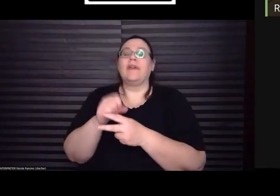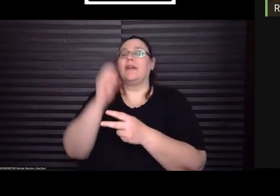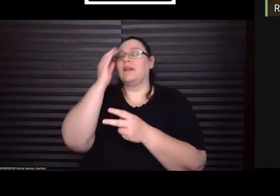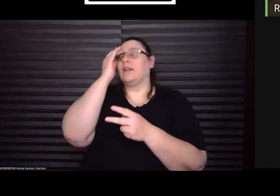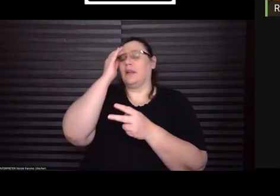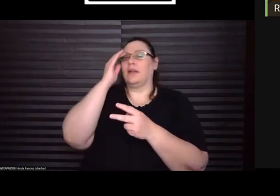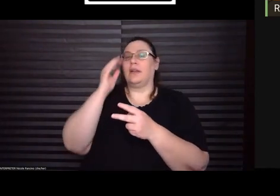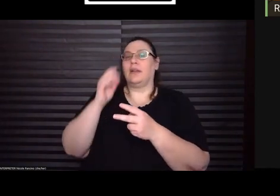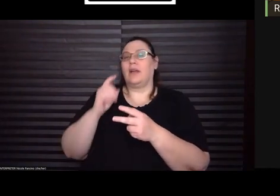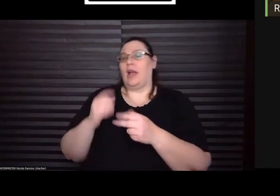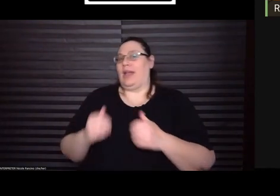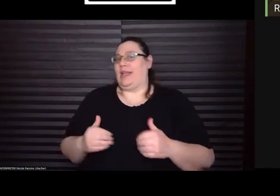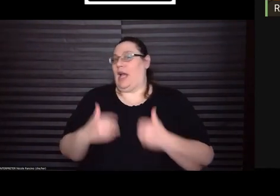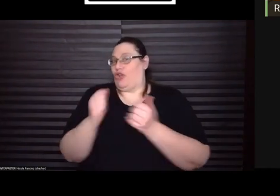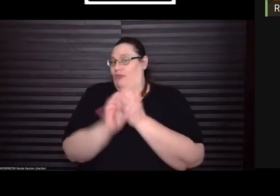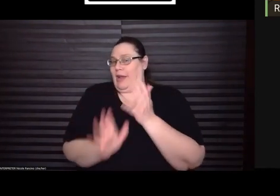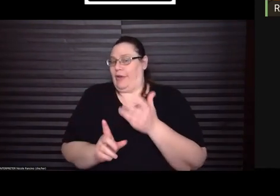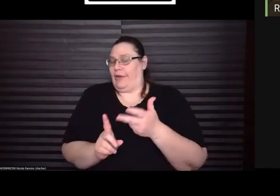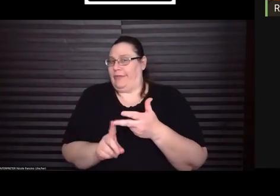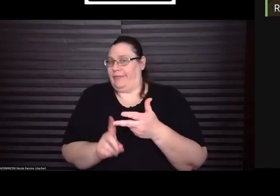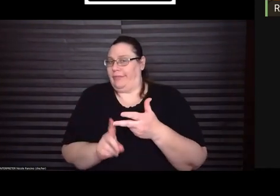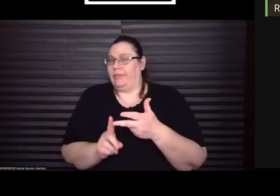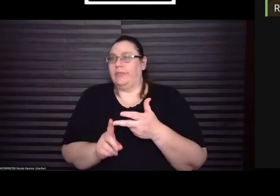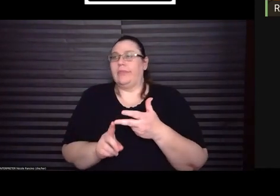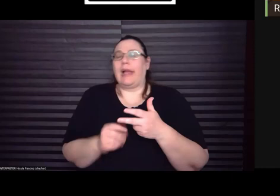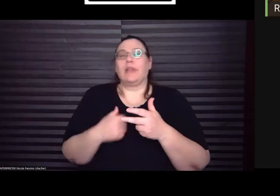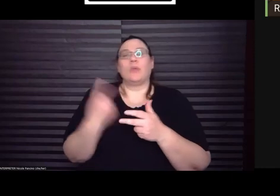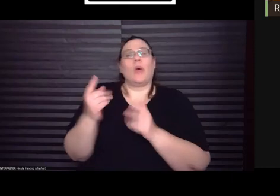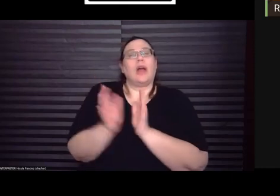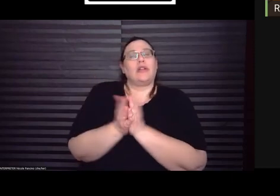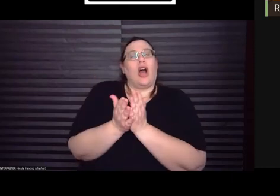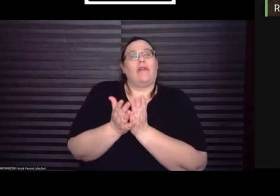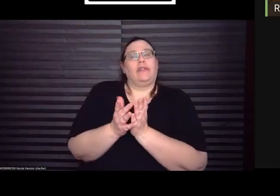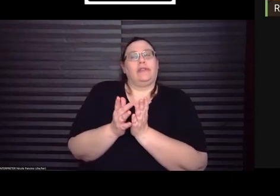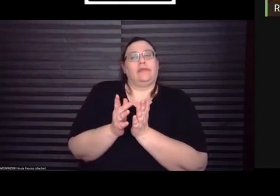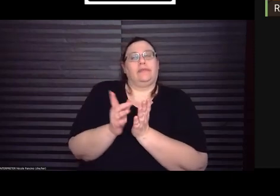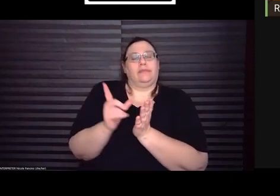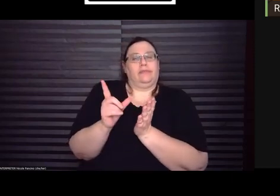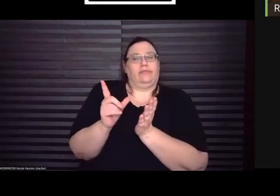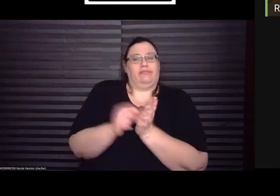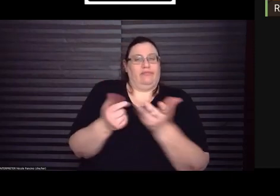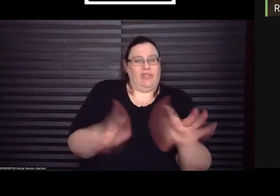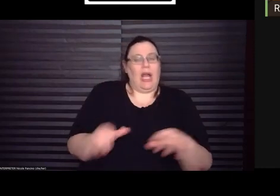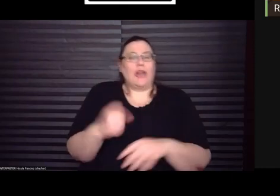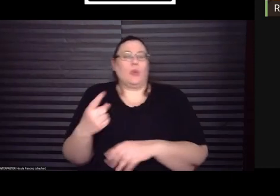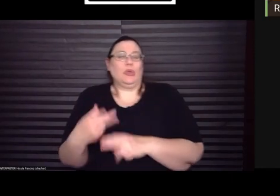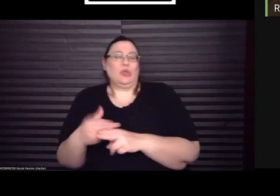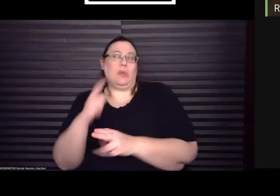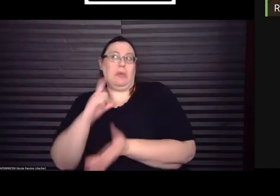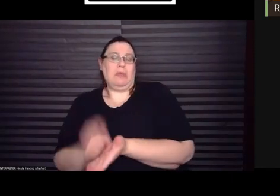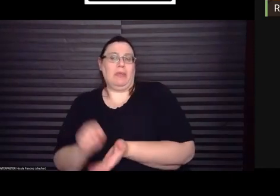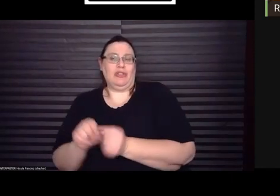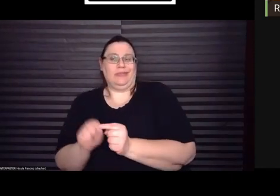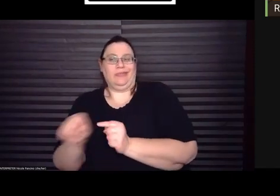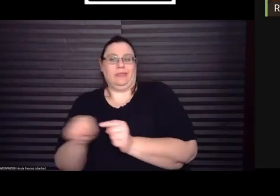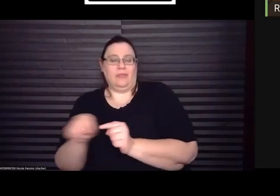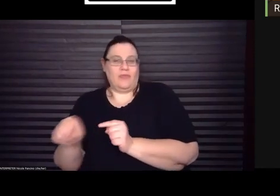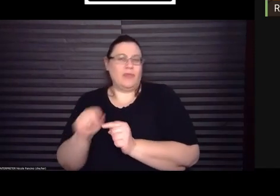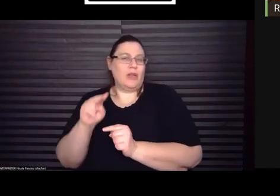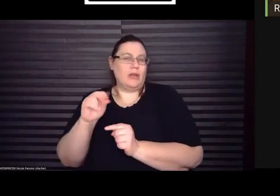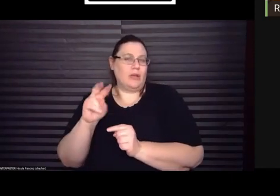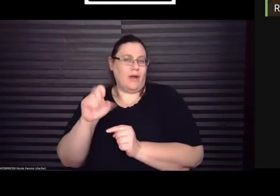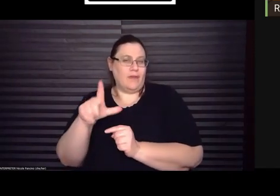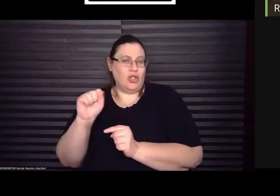then a young writer who sort of has one novel out and has another novel coming out soon, who I find